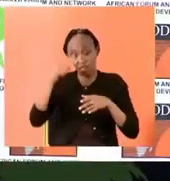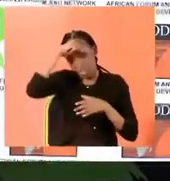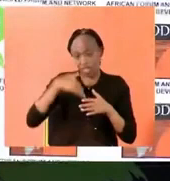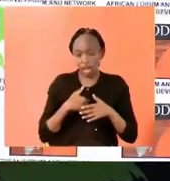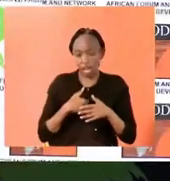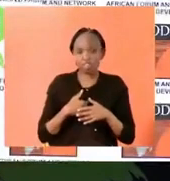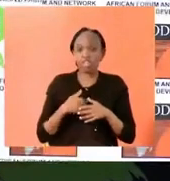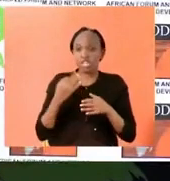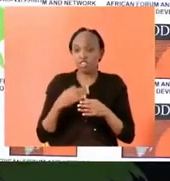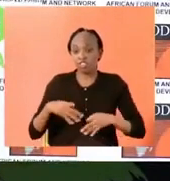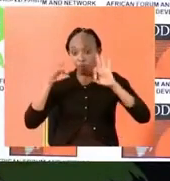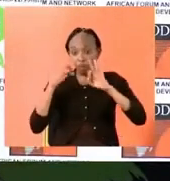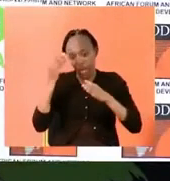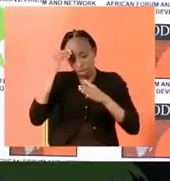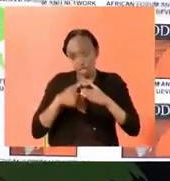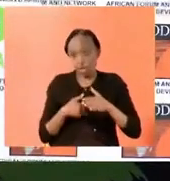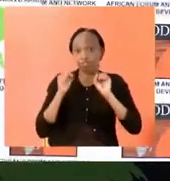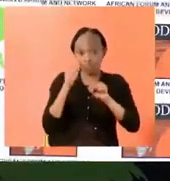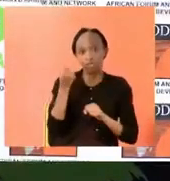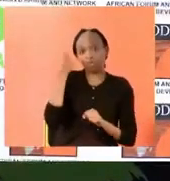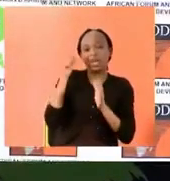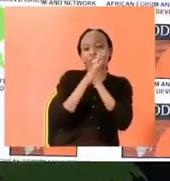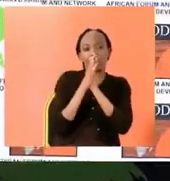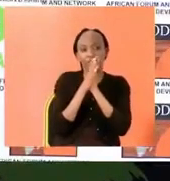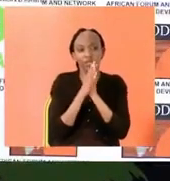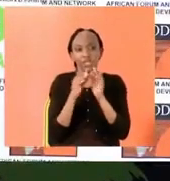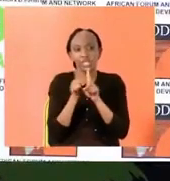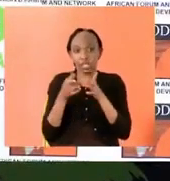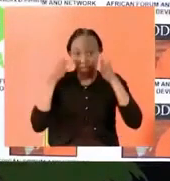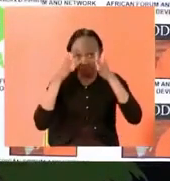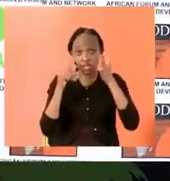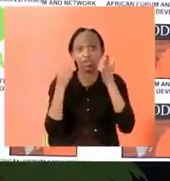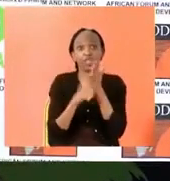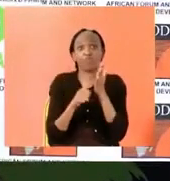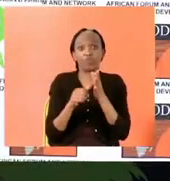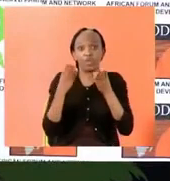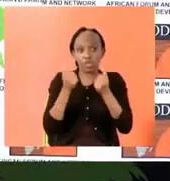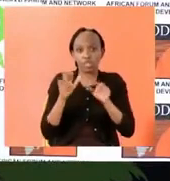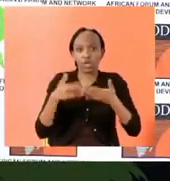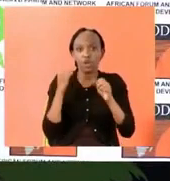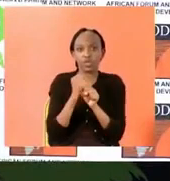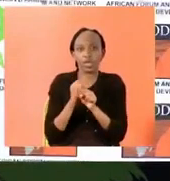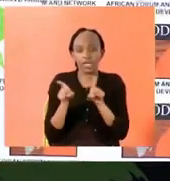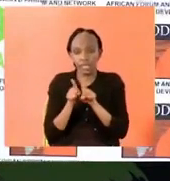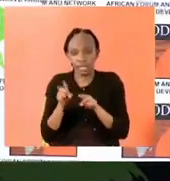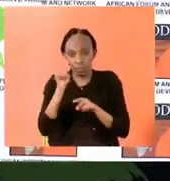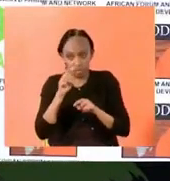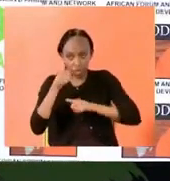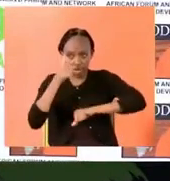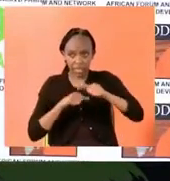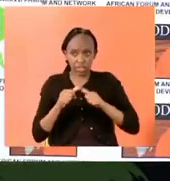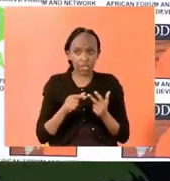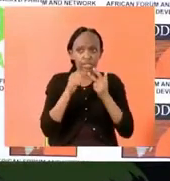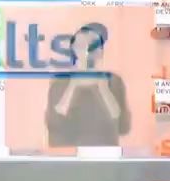have formal education or not, can understand the story. And focusing on the problem, the solution, how it works, and looking at a call to action.